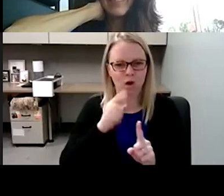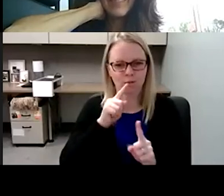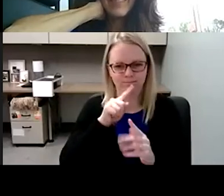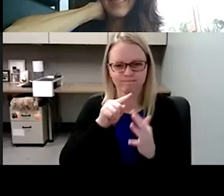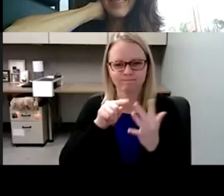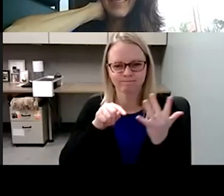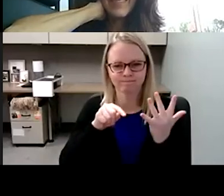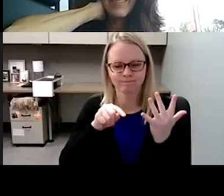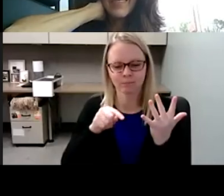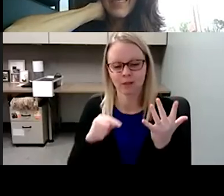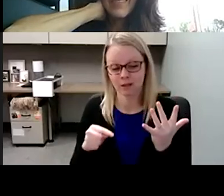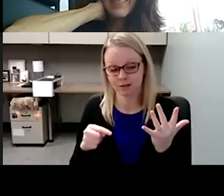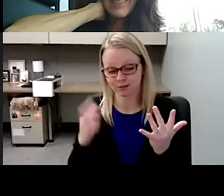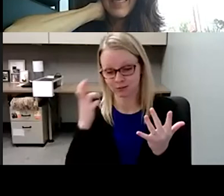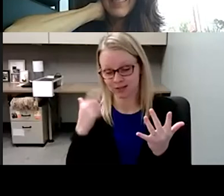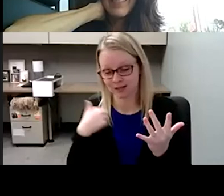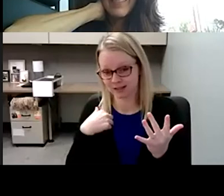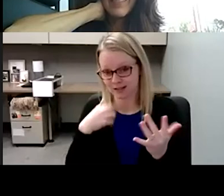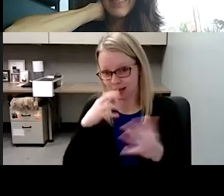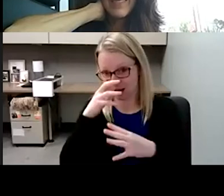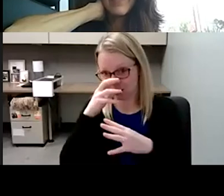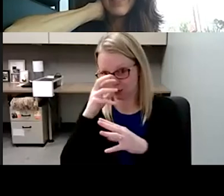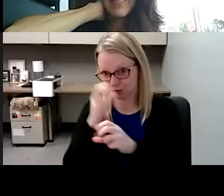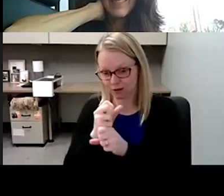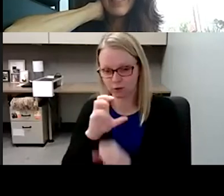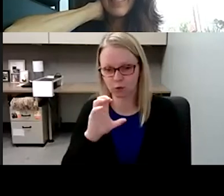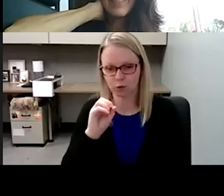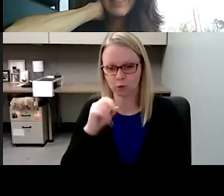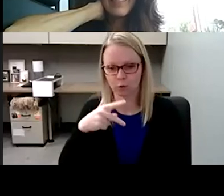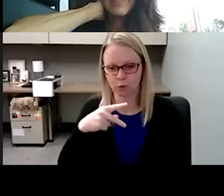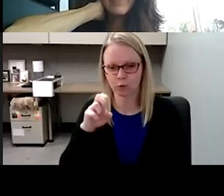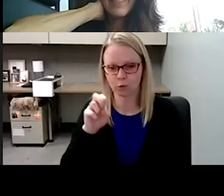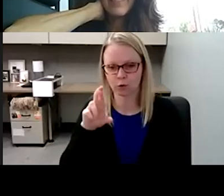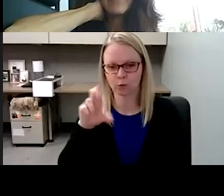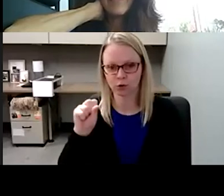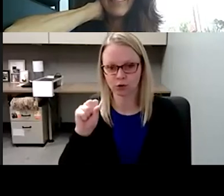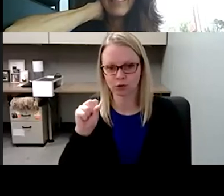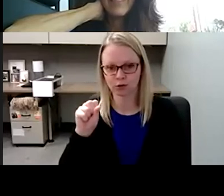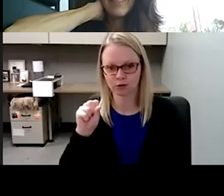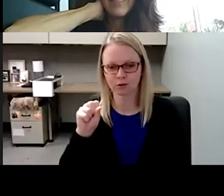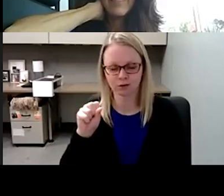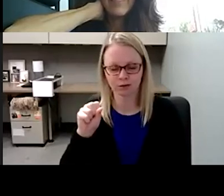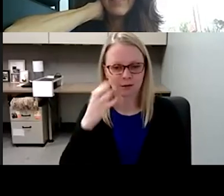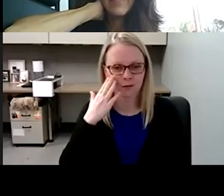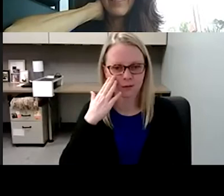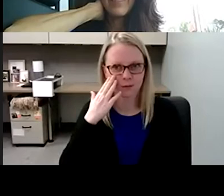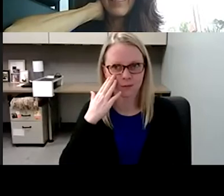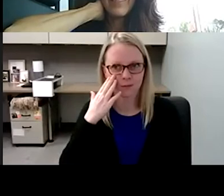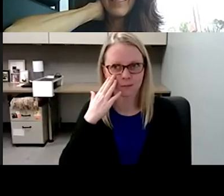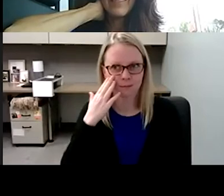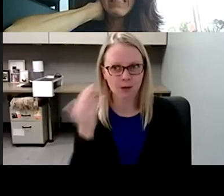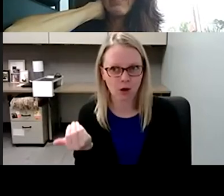was attracted particularly to Cooper's that time and to some extent to KPMG that time. In part, Cooper's had a